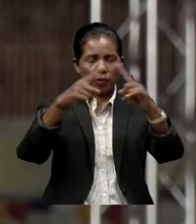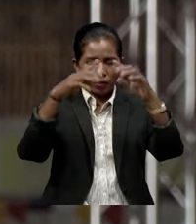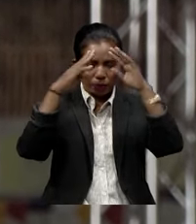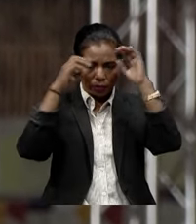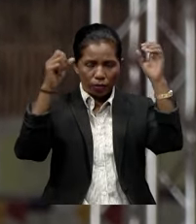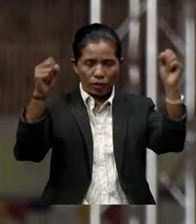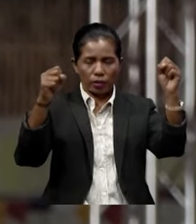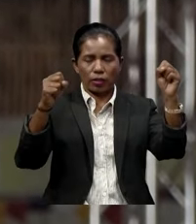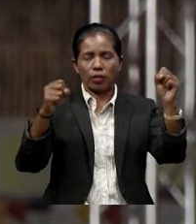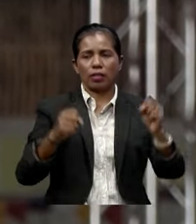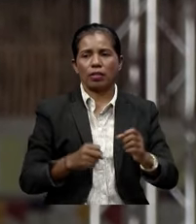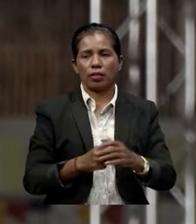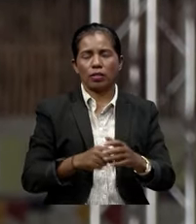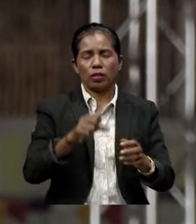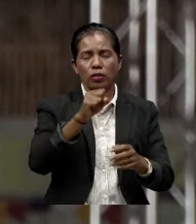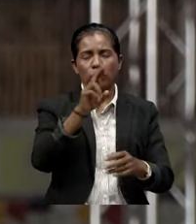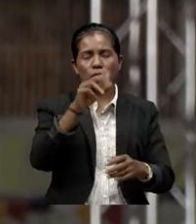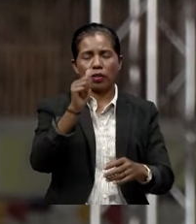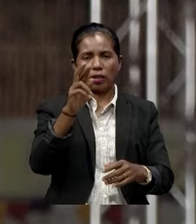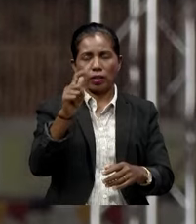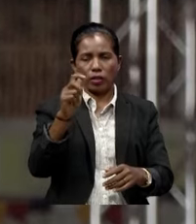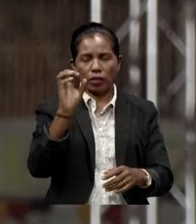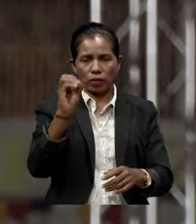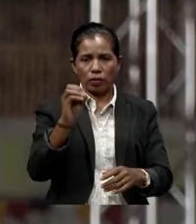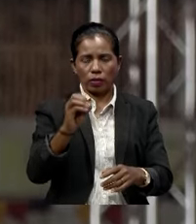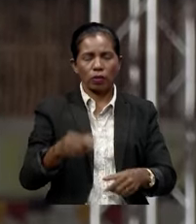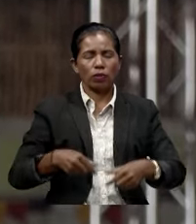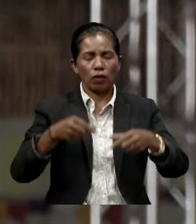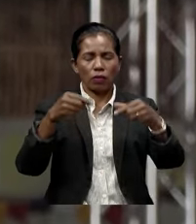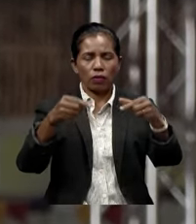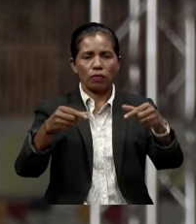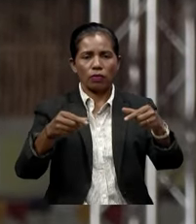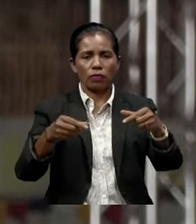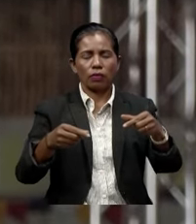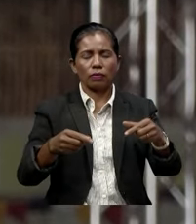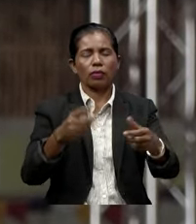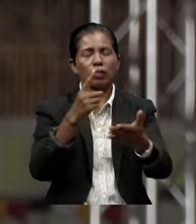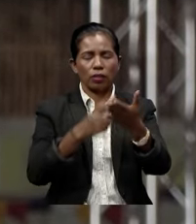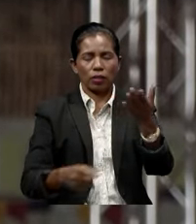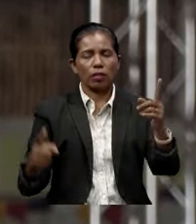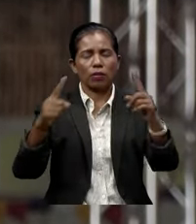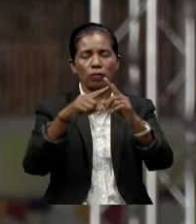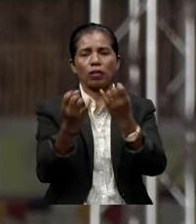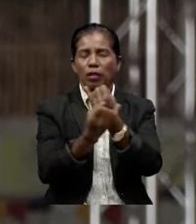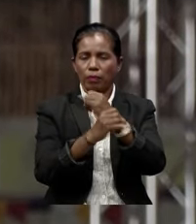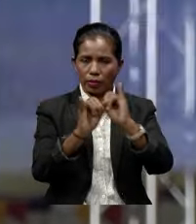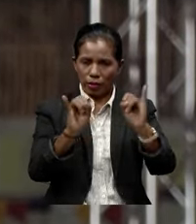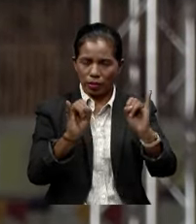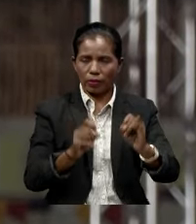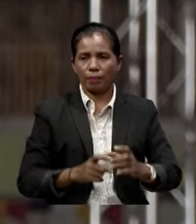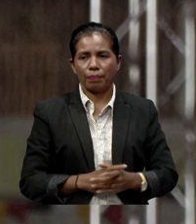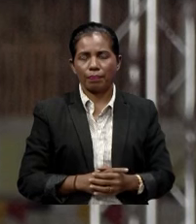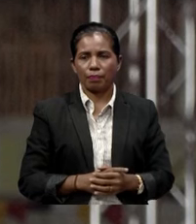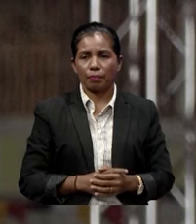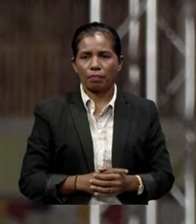Suharto for a peaceful solution through a referendum.